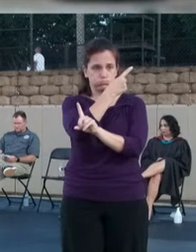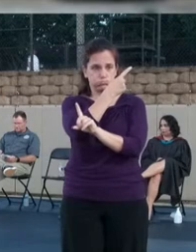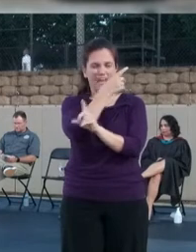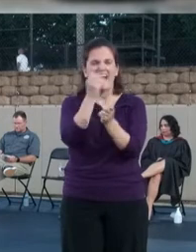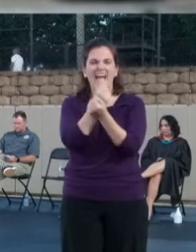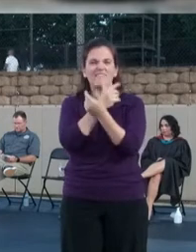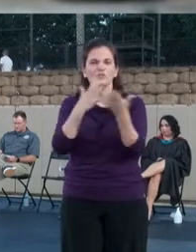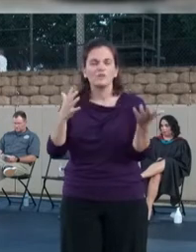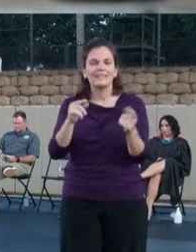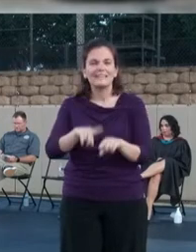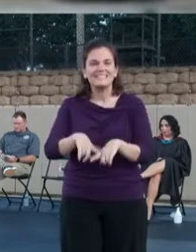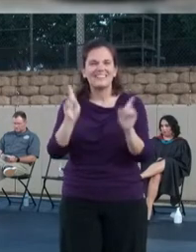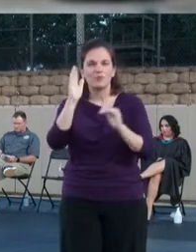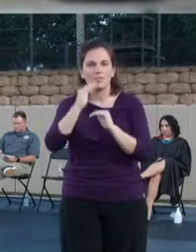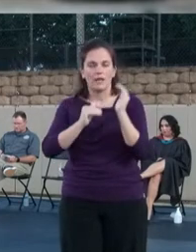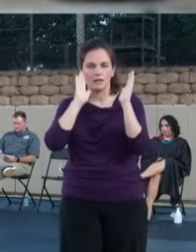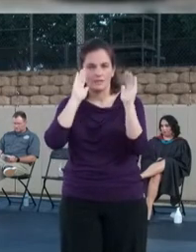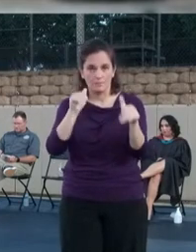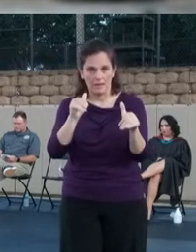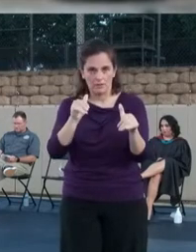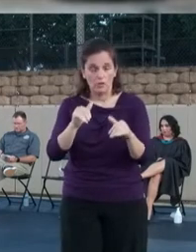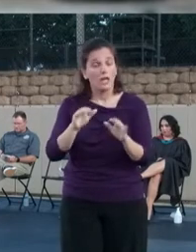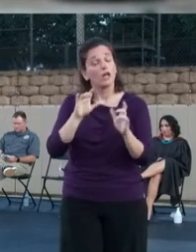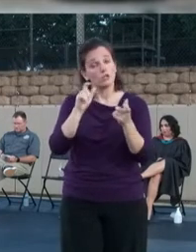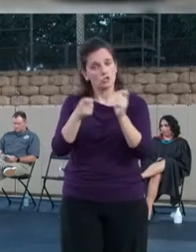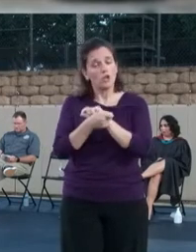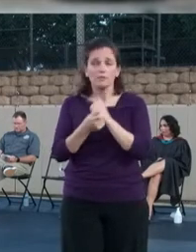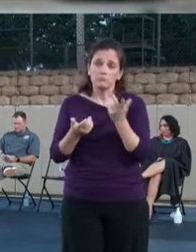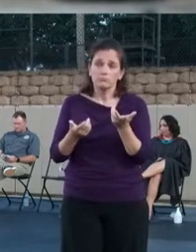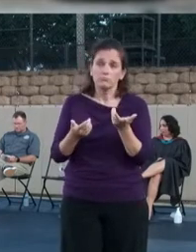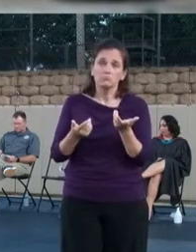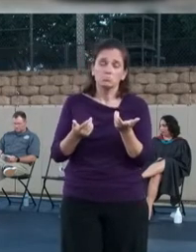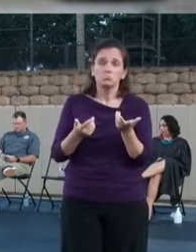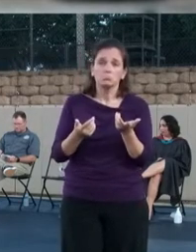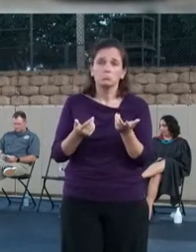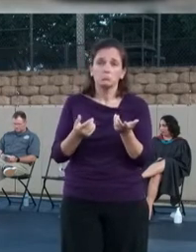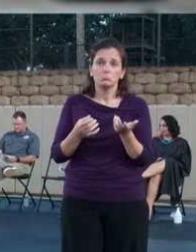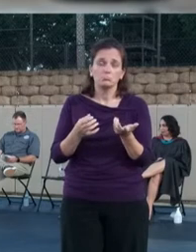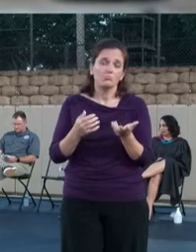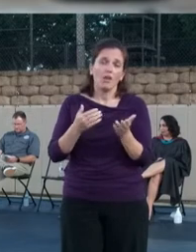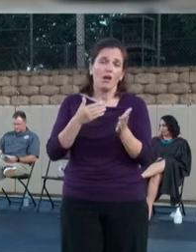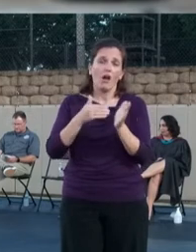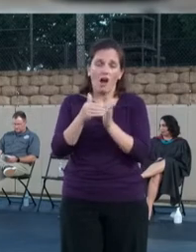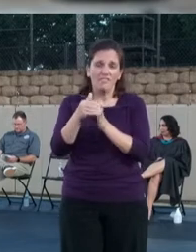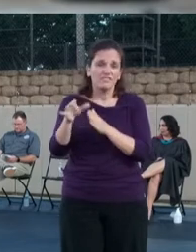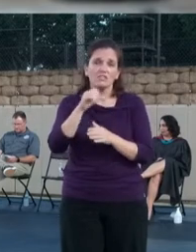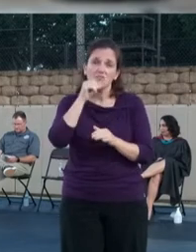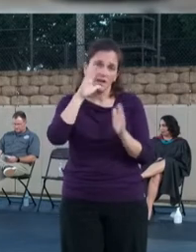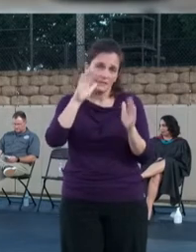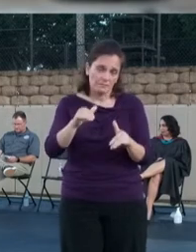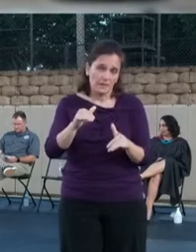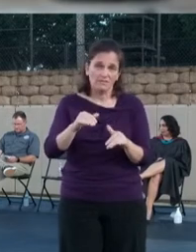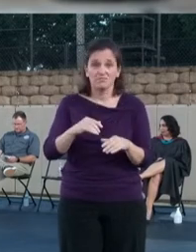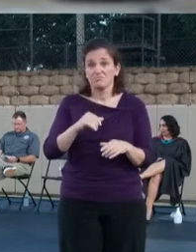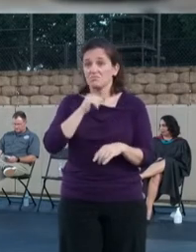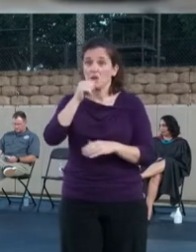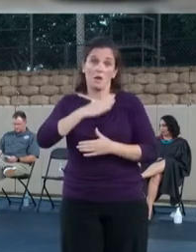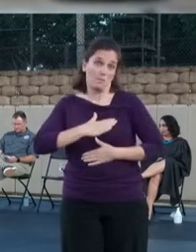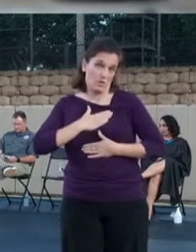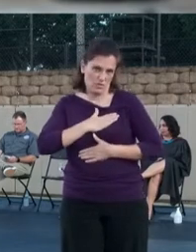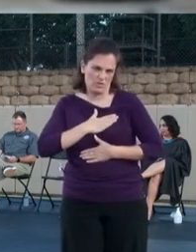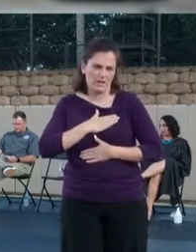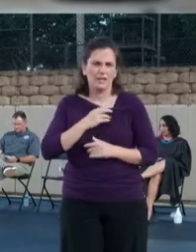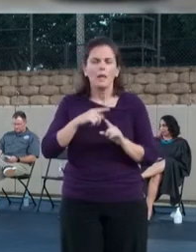Change, though often unexpected and unappreciated, drives humanity. Or